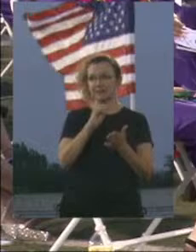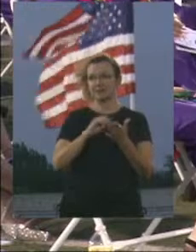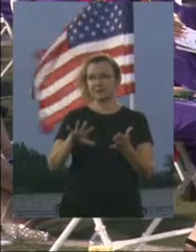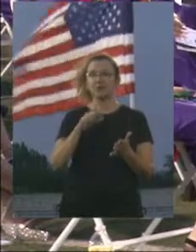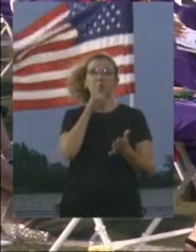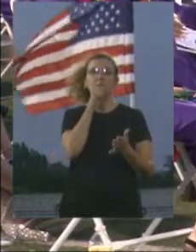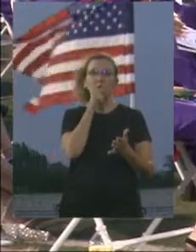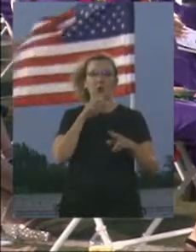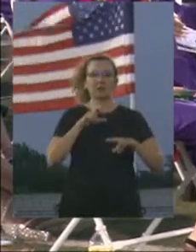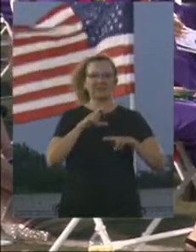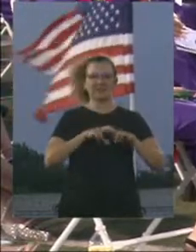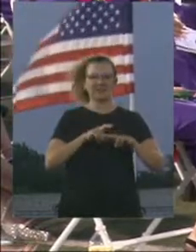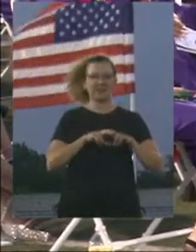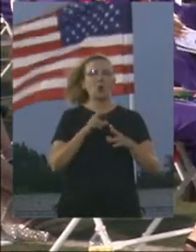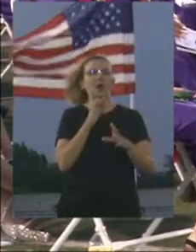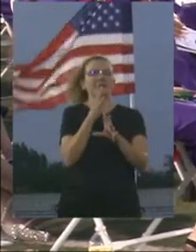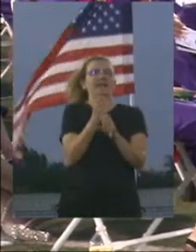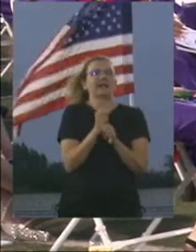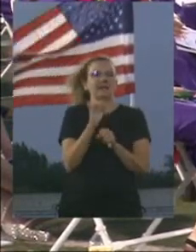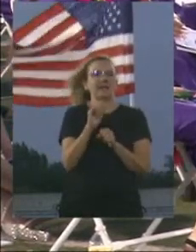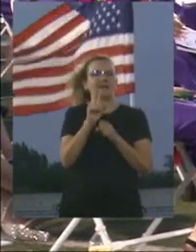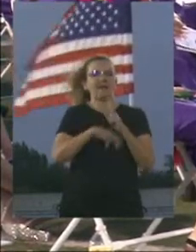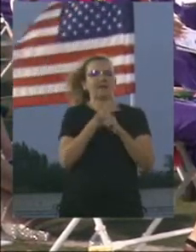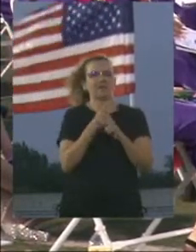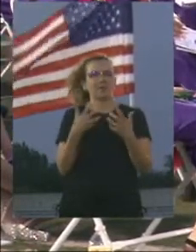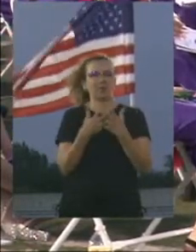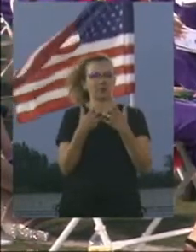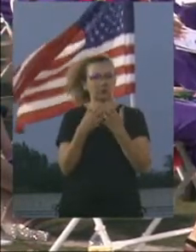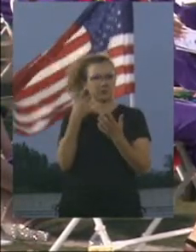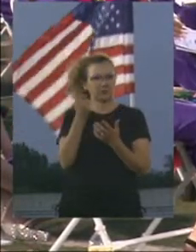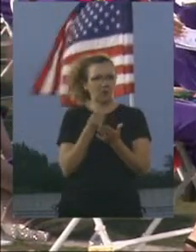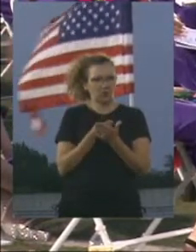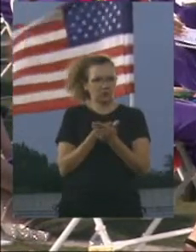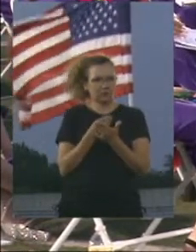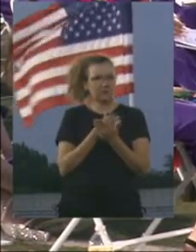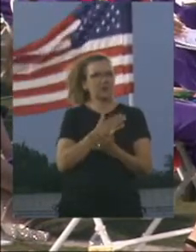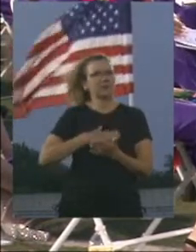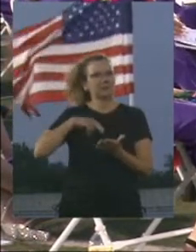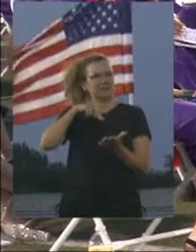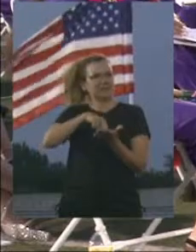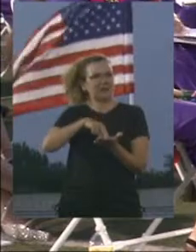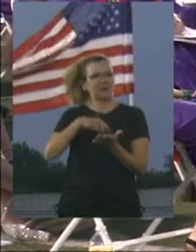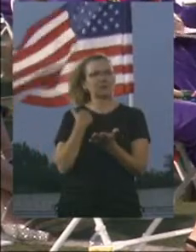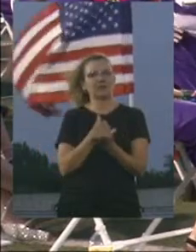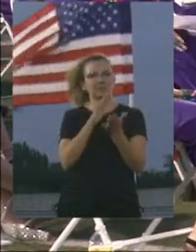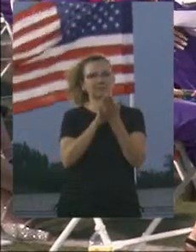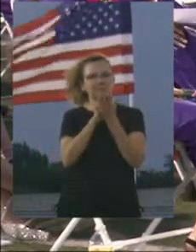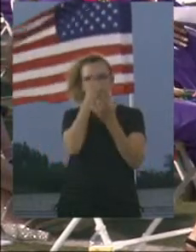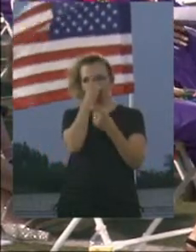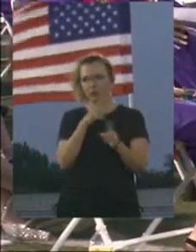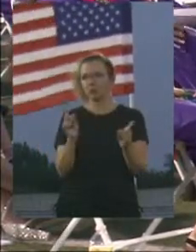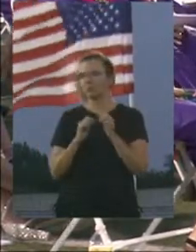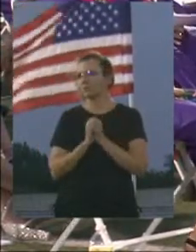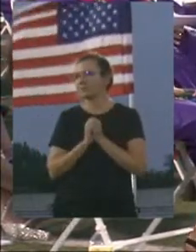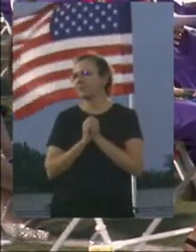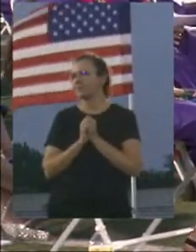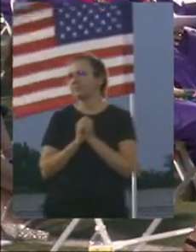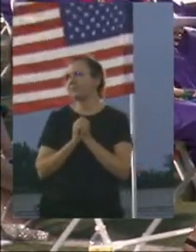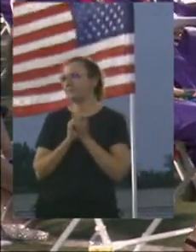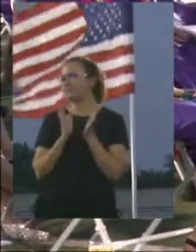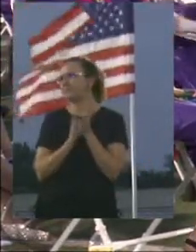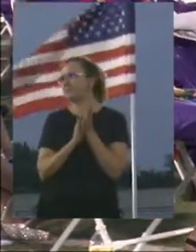who are receiving a San Antonio Education Partnership scholarship please stand and be recognized.